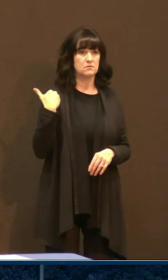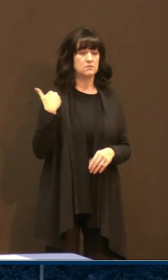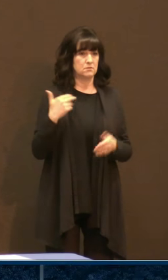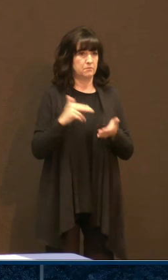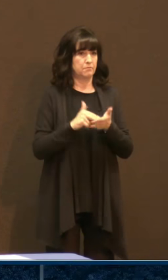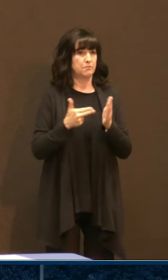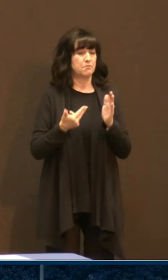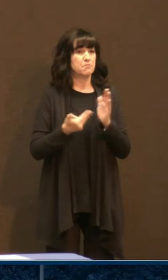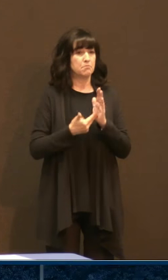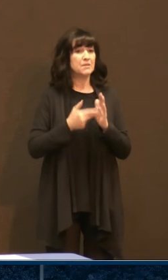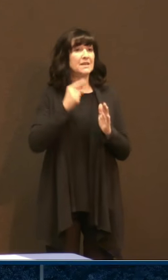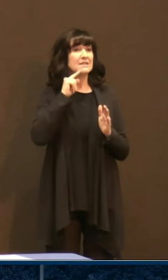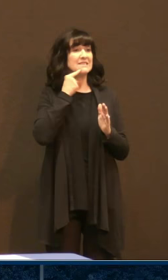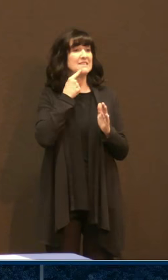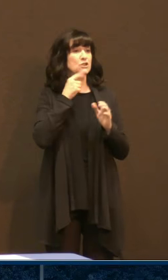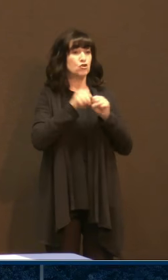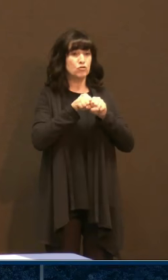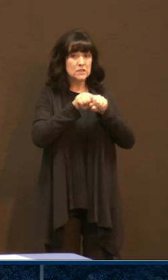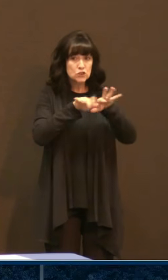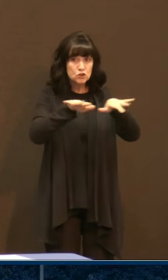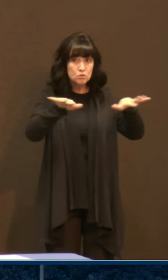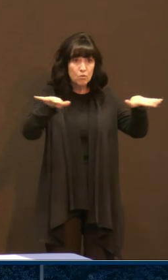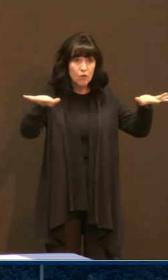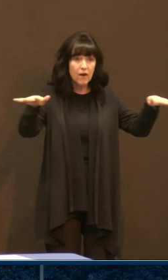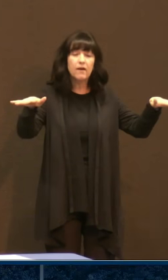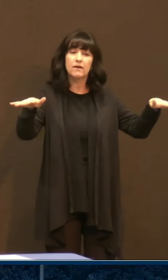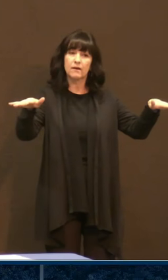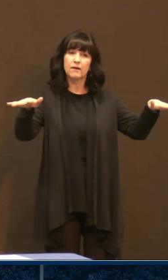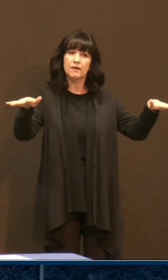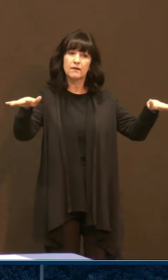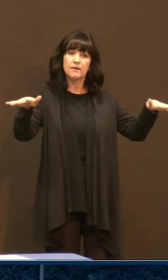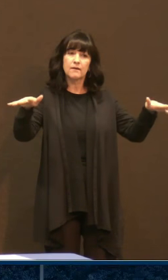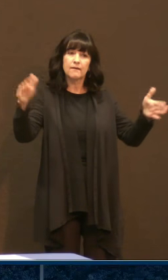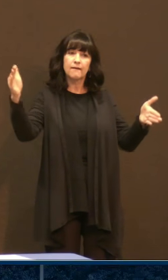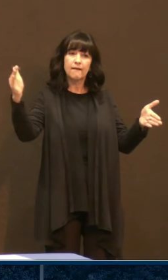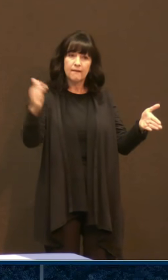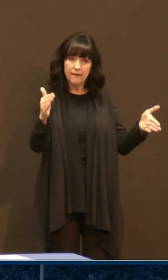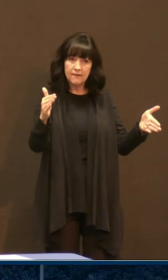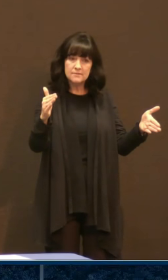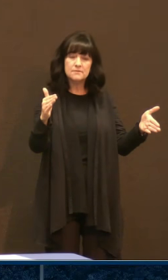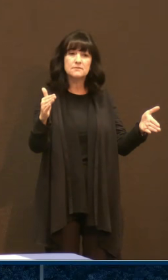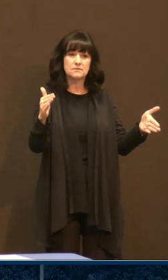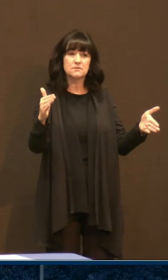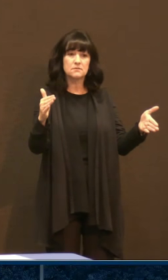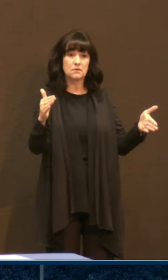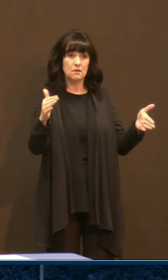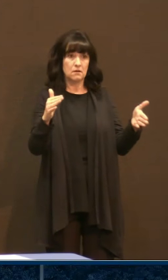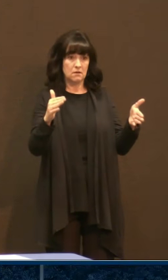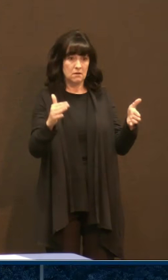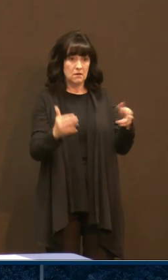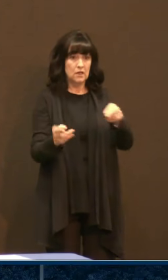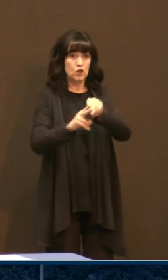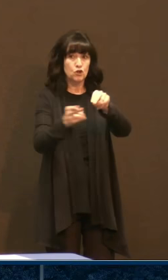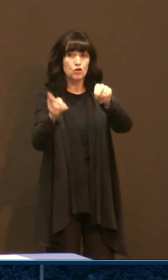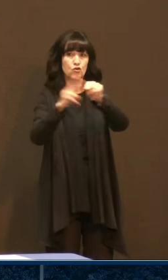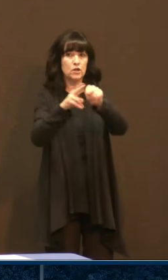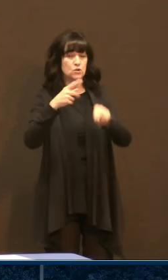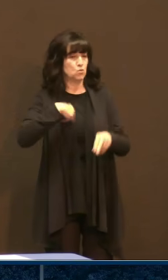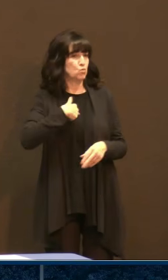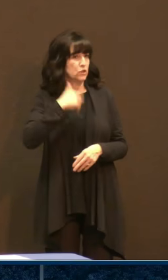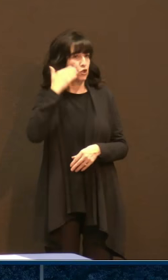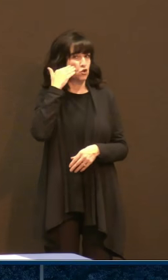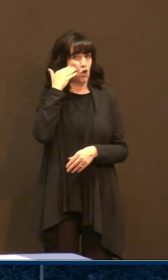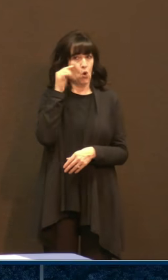spread is manageable. It's not increasing with respect to hospital capacity. We know that